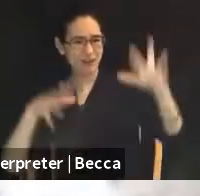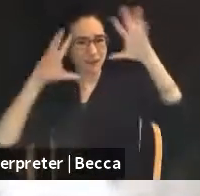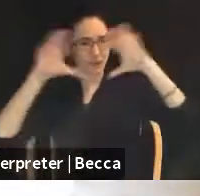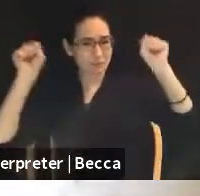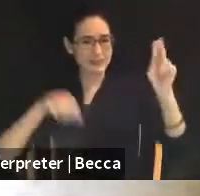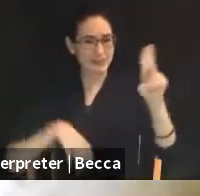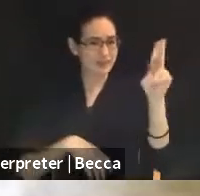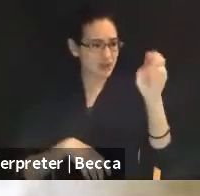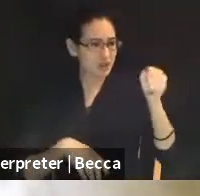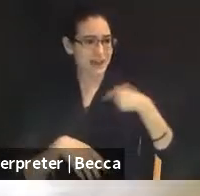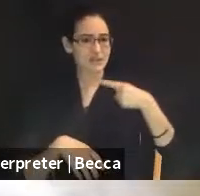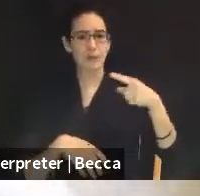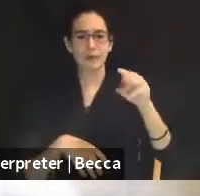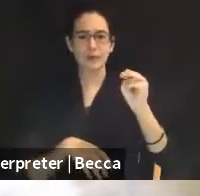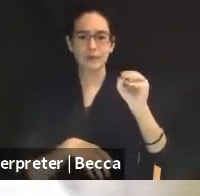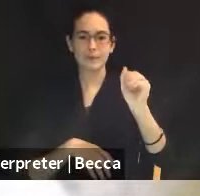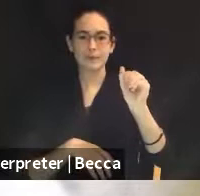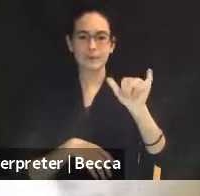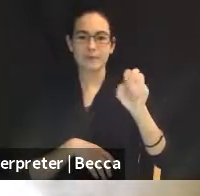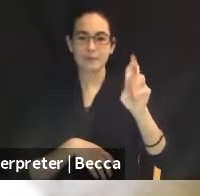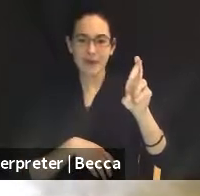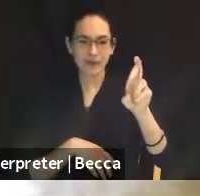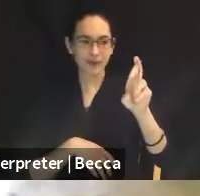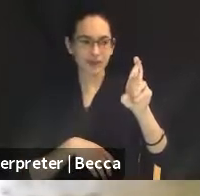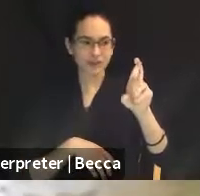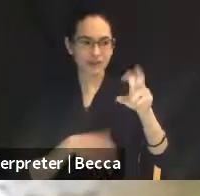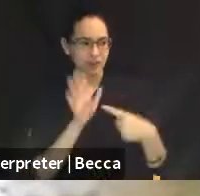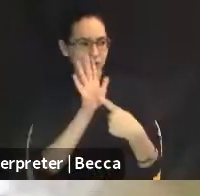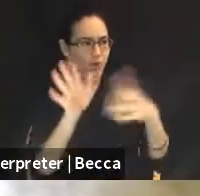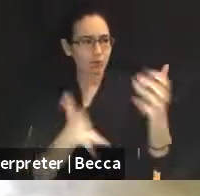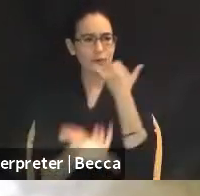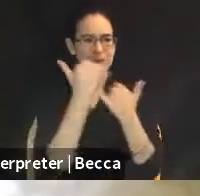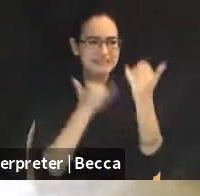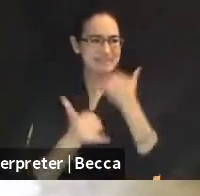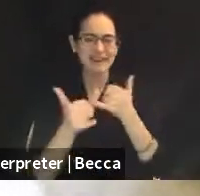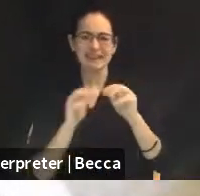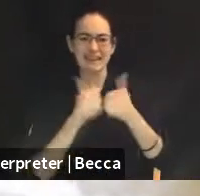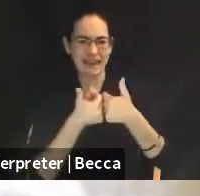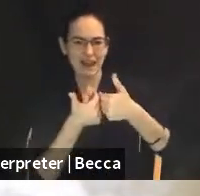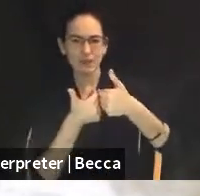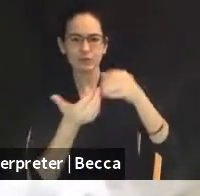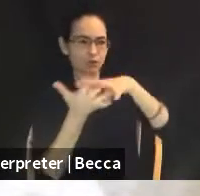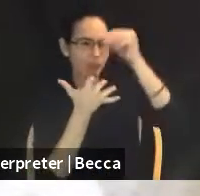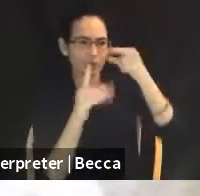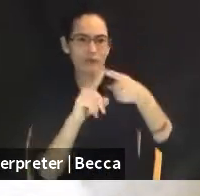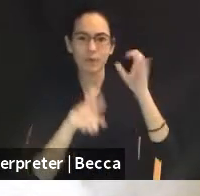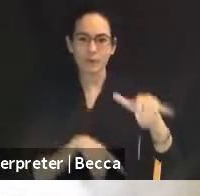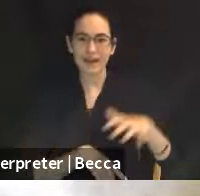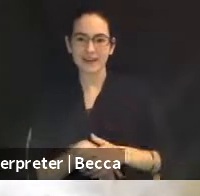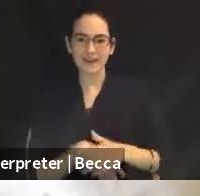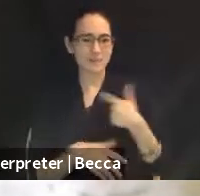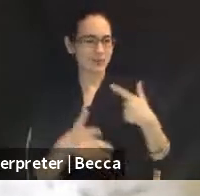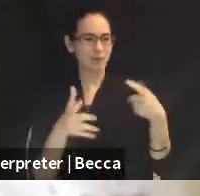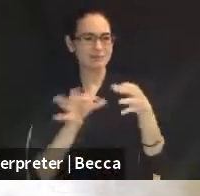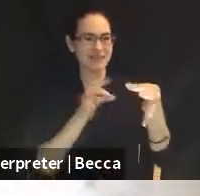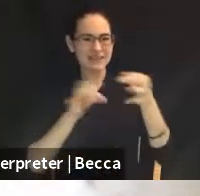city, or tell the things that you made a mistake on and how you learn from it, how you're not going to repeat it. But don't tell me all the great things you're doing, because